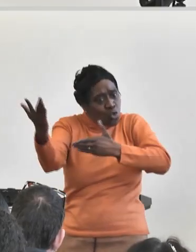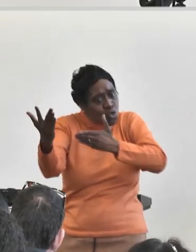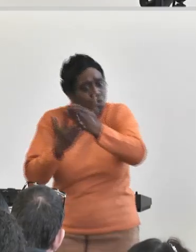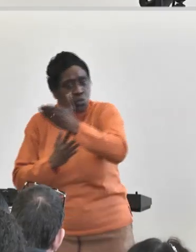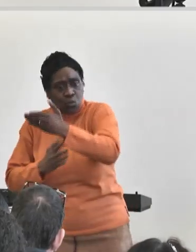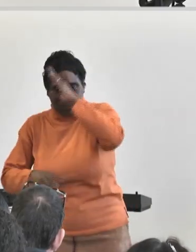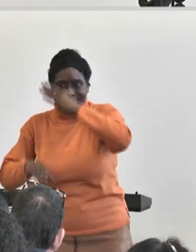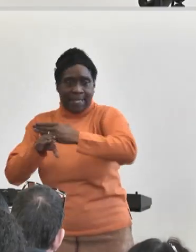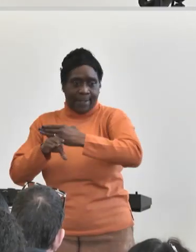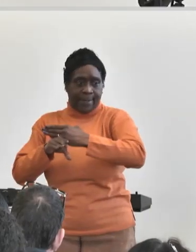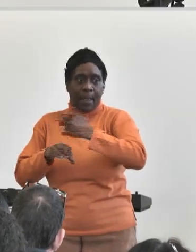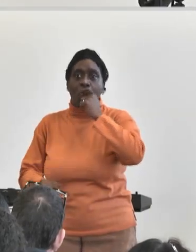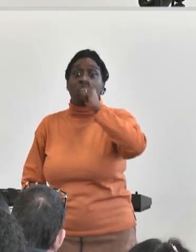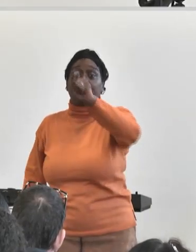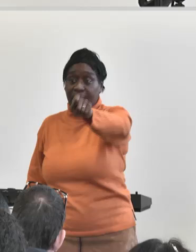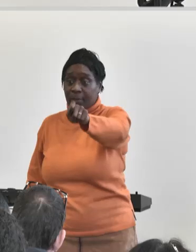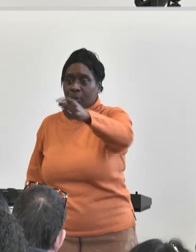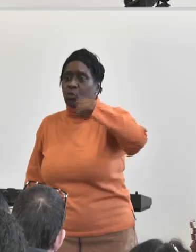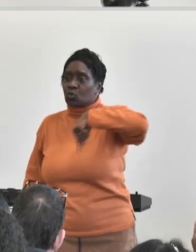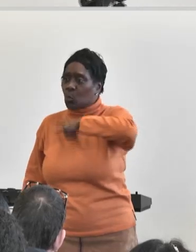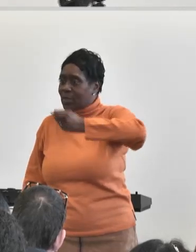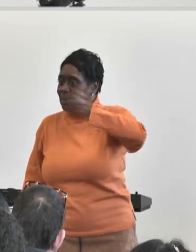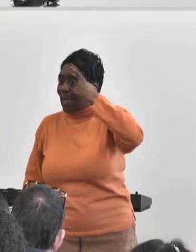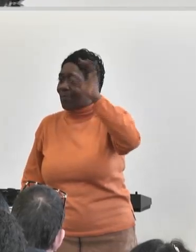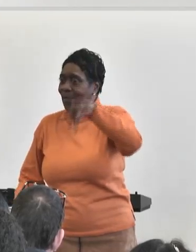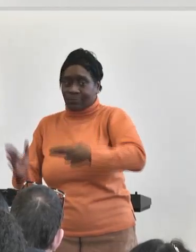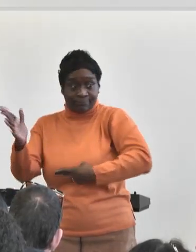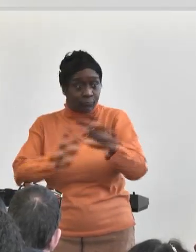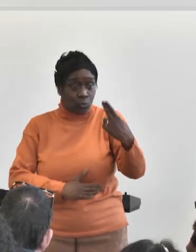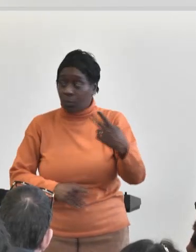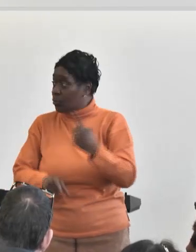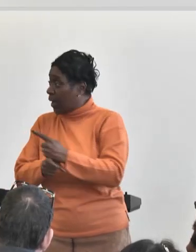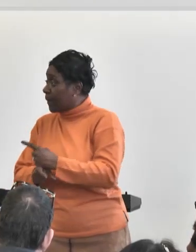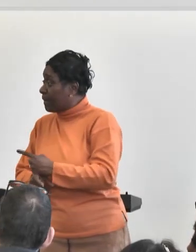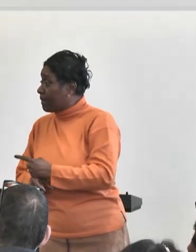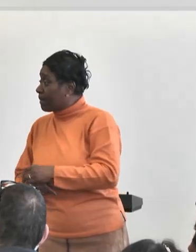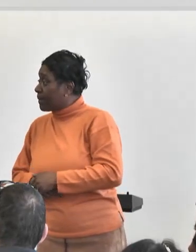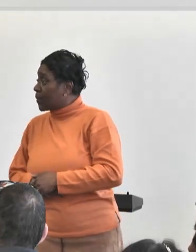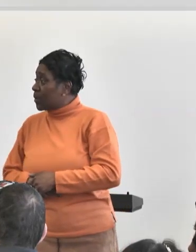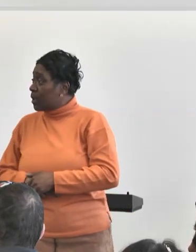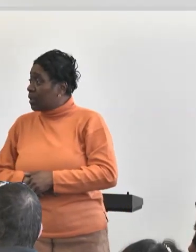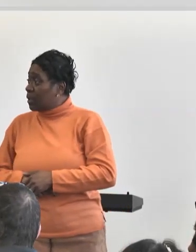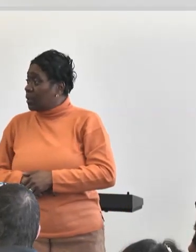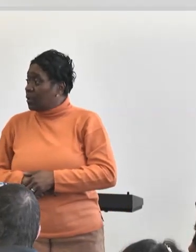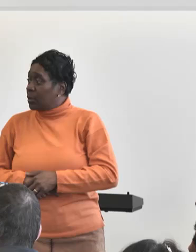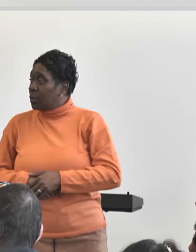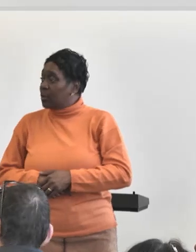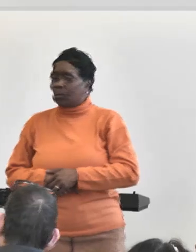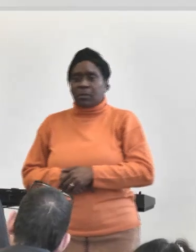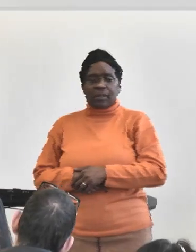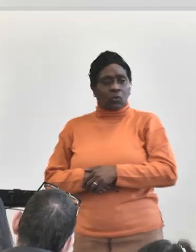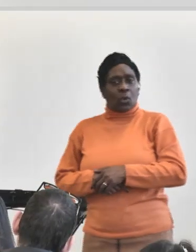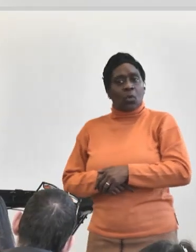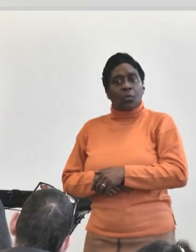Aparte de Jesucristo. And so we hold to that truth. Nosotros mantenemos en esa verdad. And it's